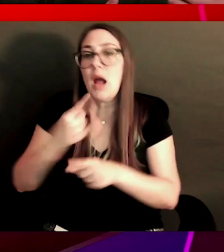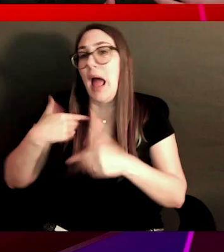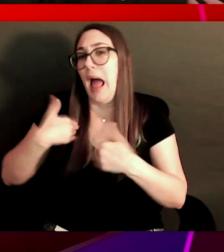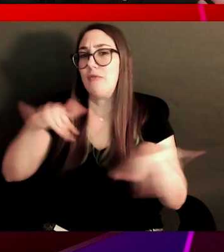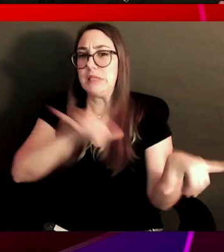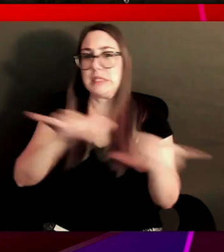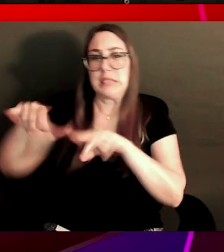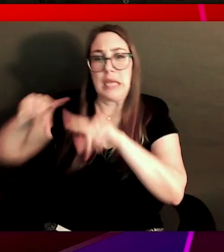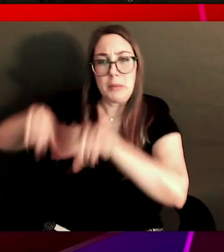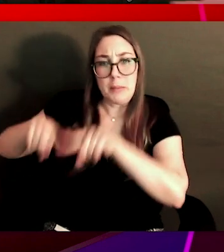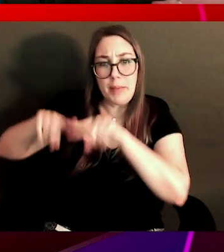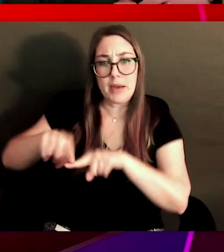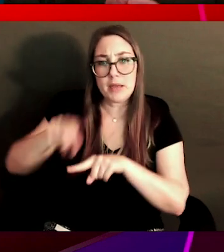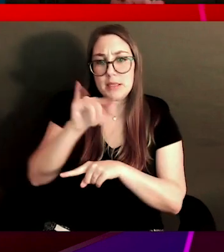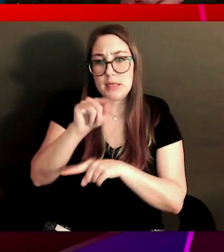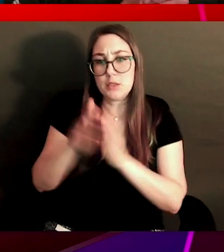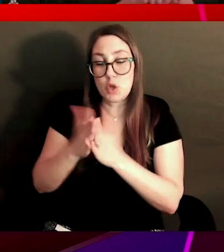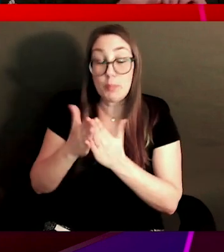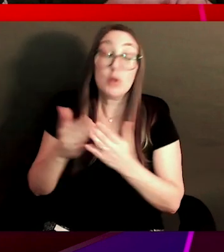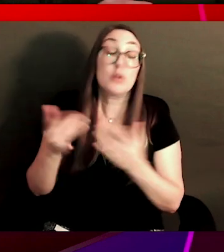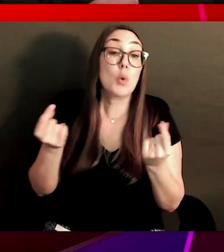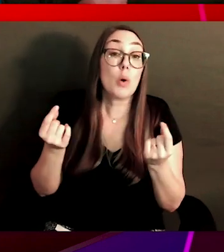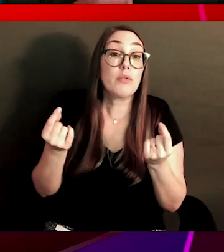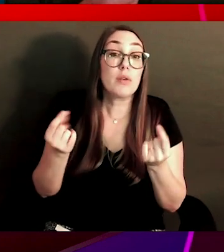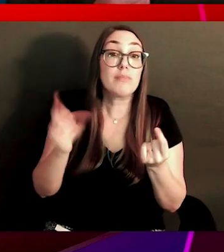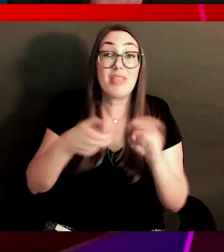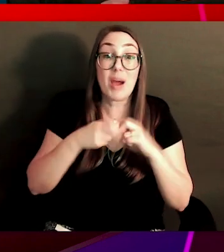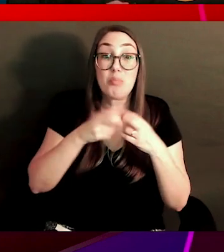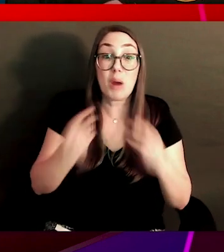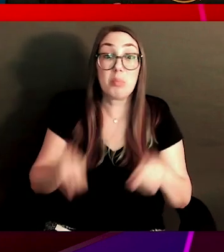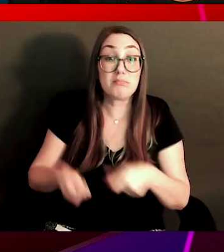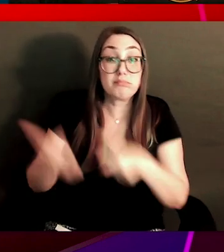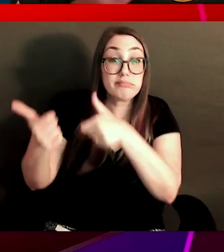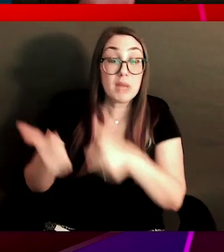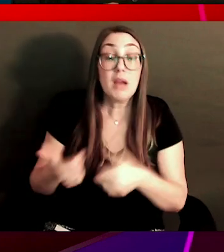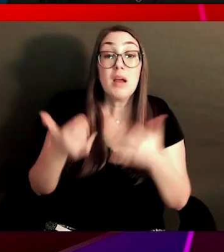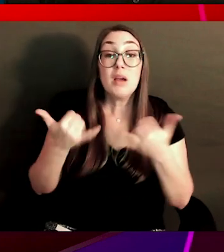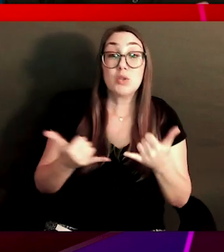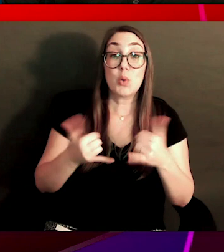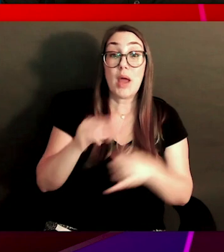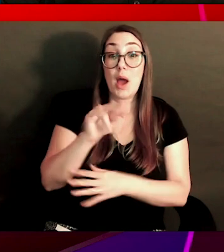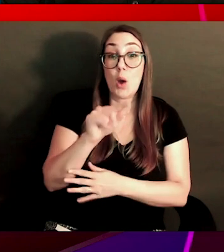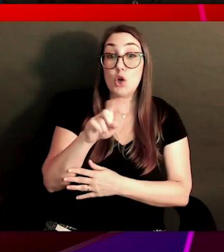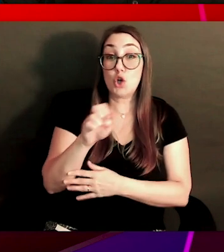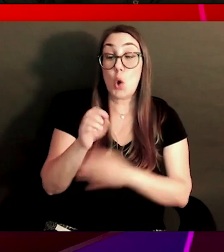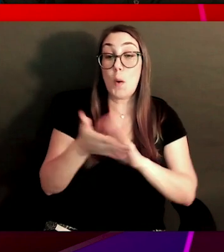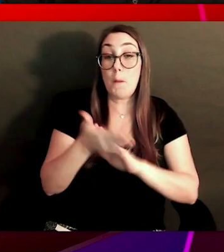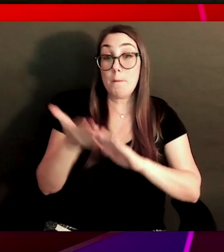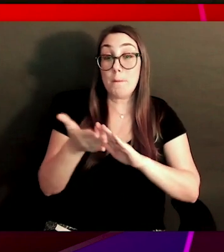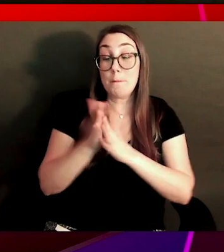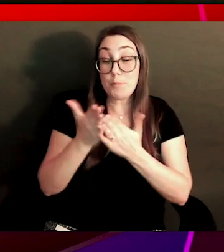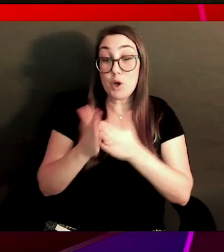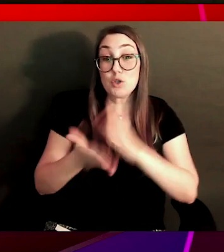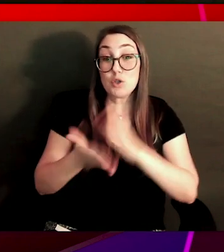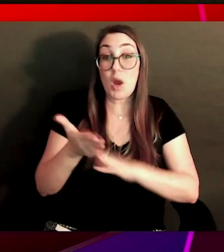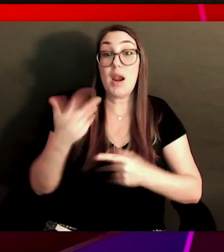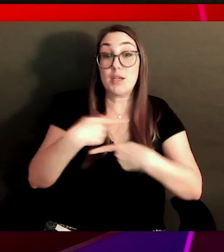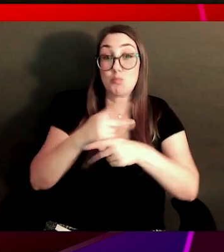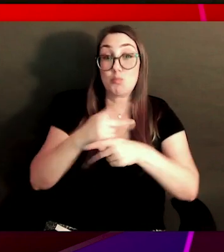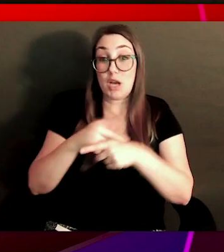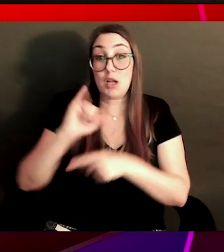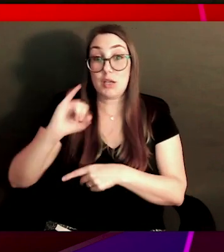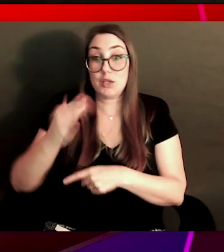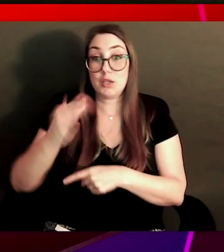And so what we've done is we've alleviated that problem so that you can now run notebooks as productionalized jobs. So you got cron notebooks.